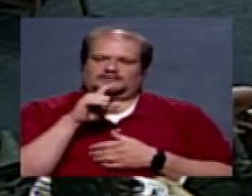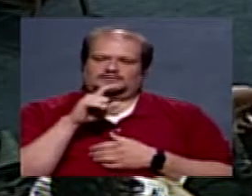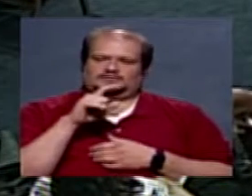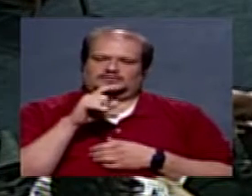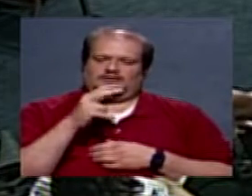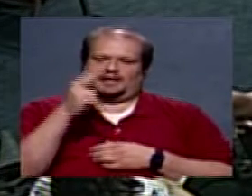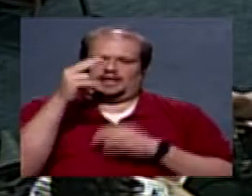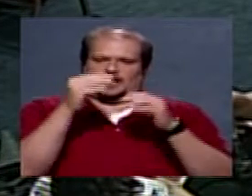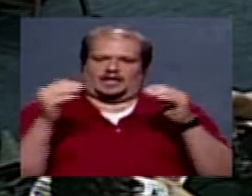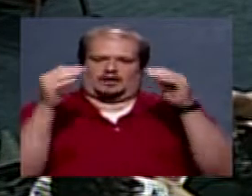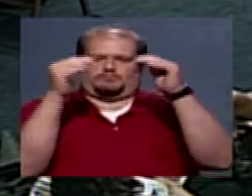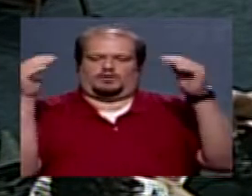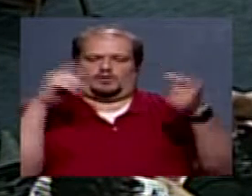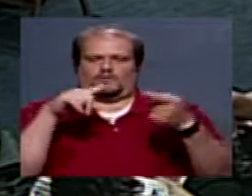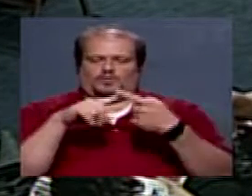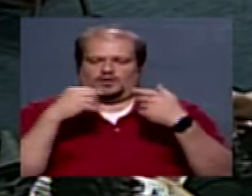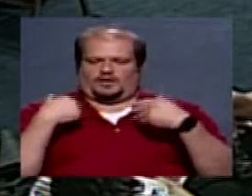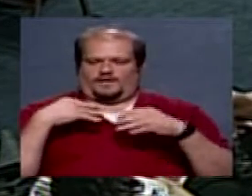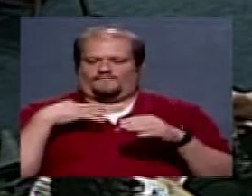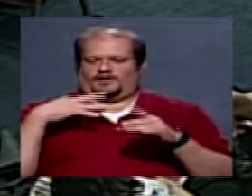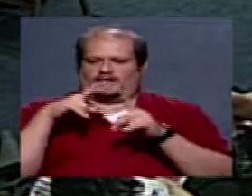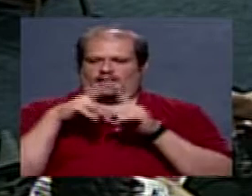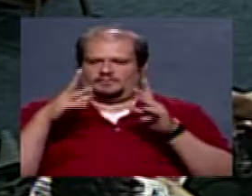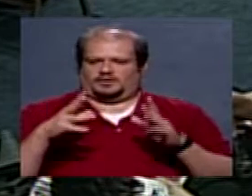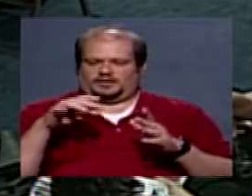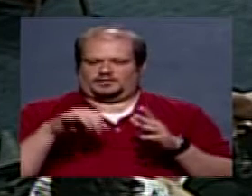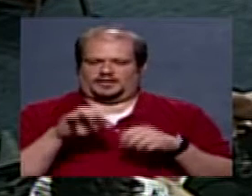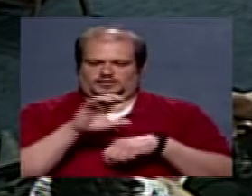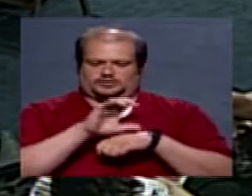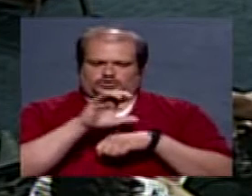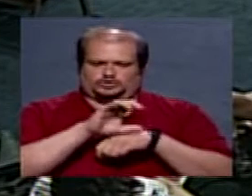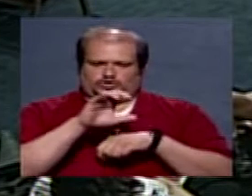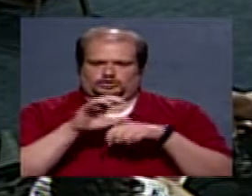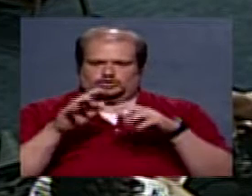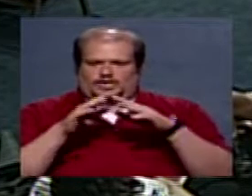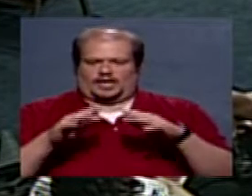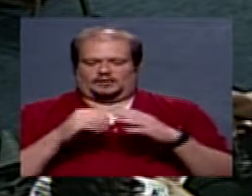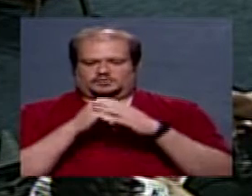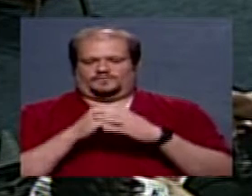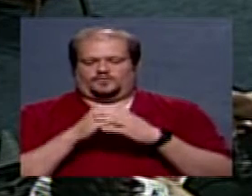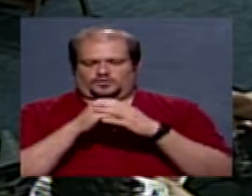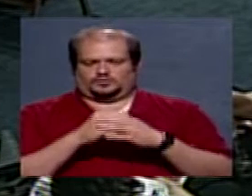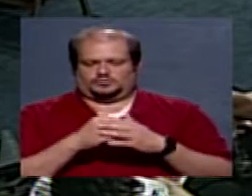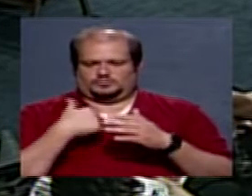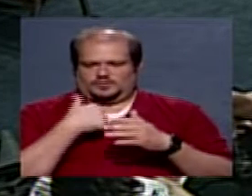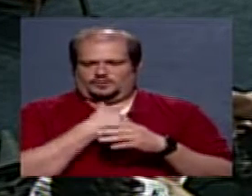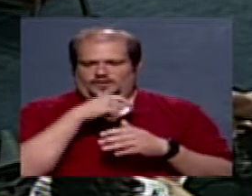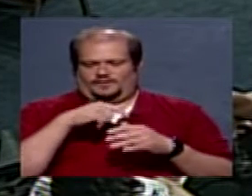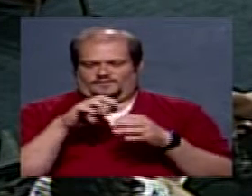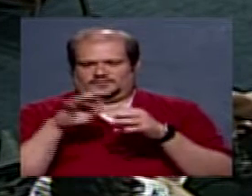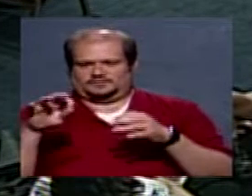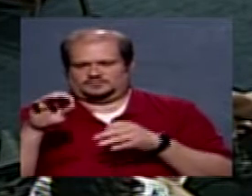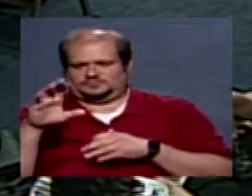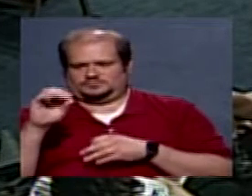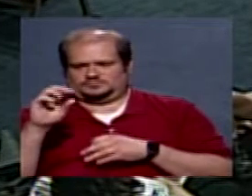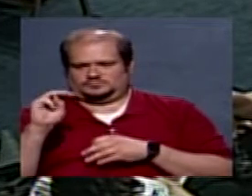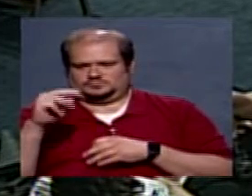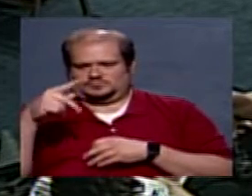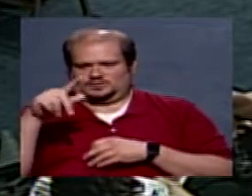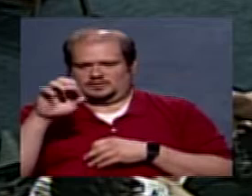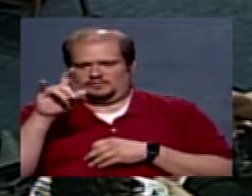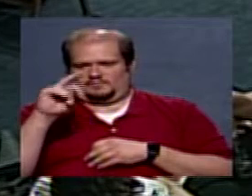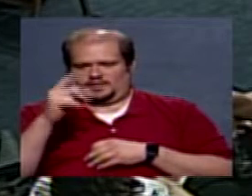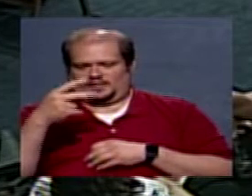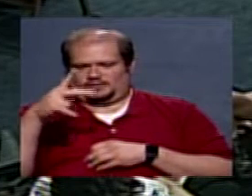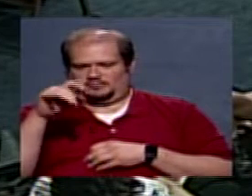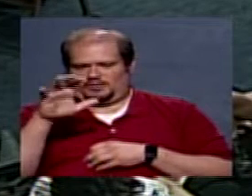bar when you have an applicant that's a church, a house of worship, that we have to state that compelling public interest, and that